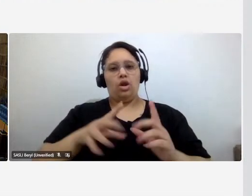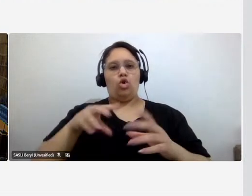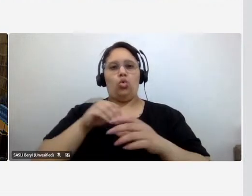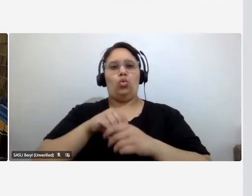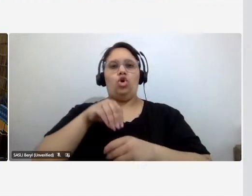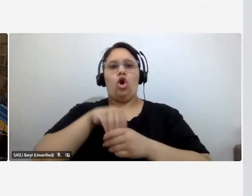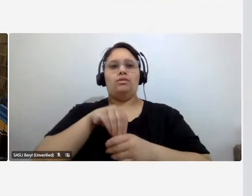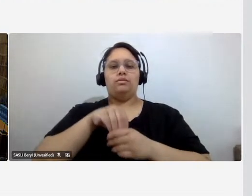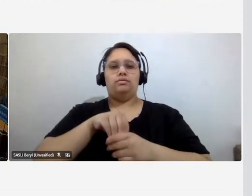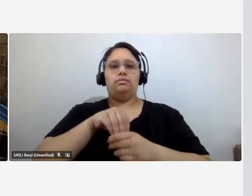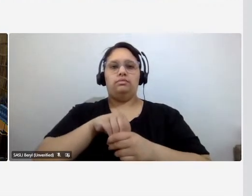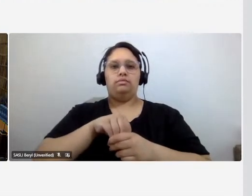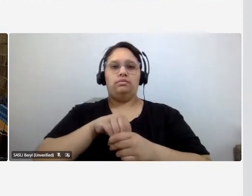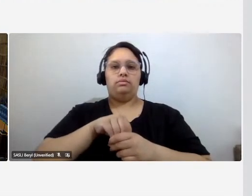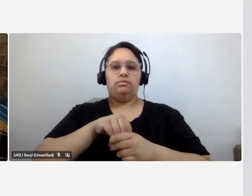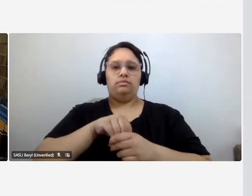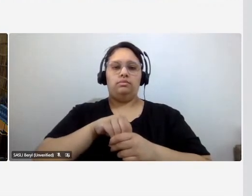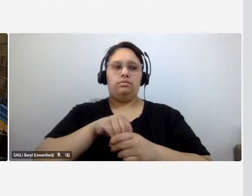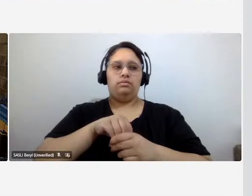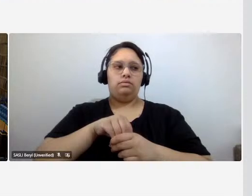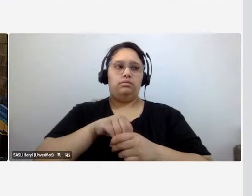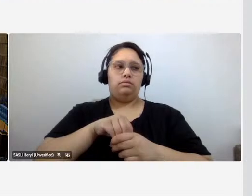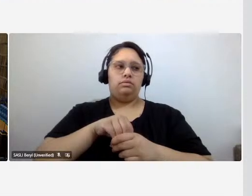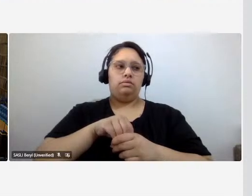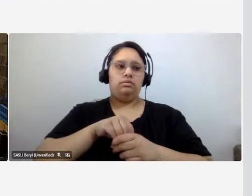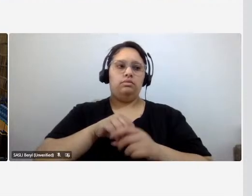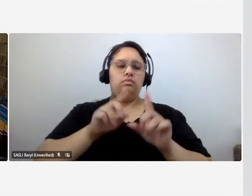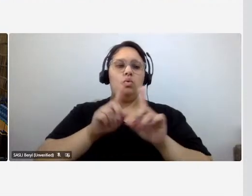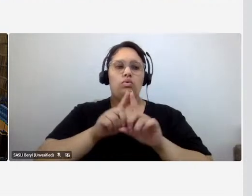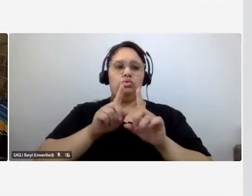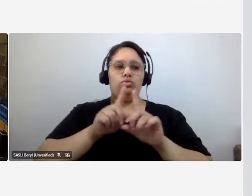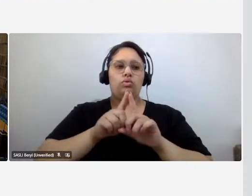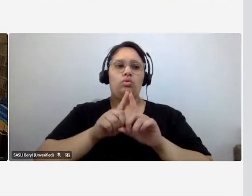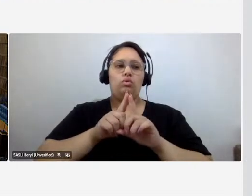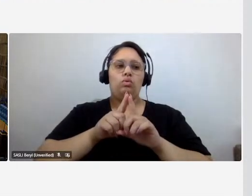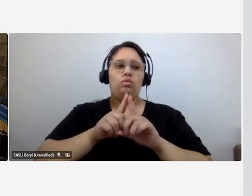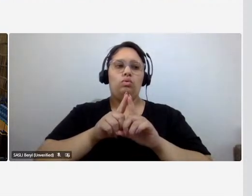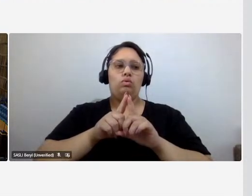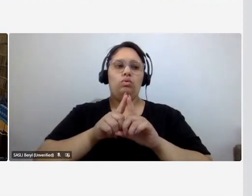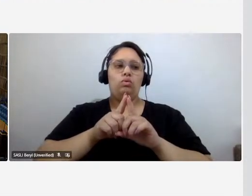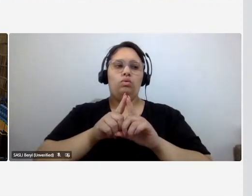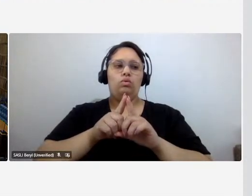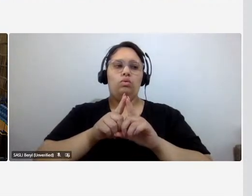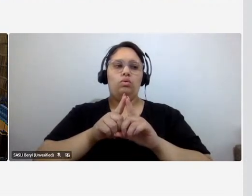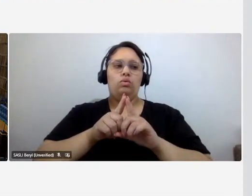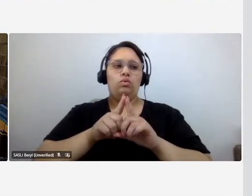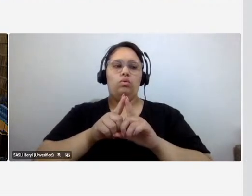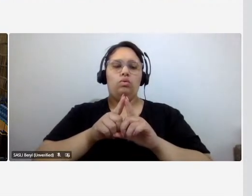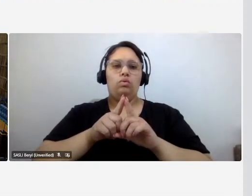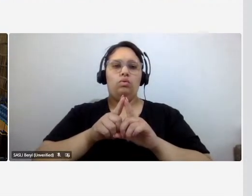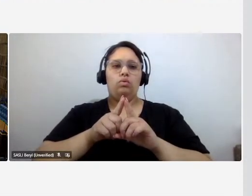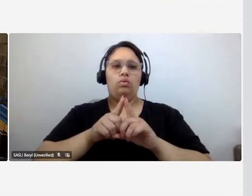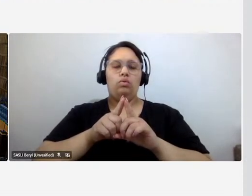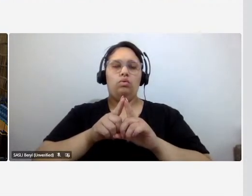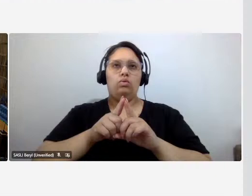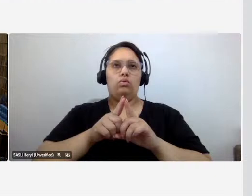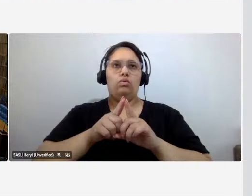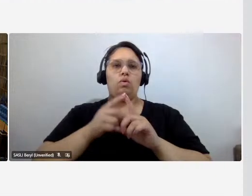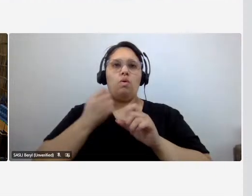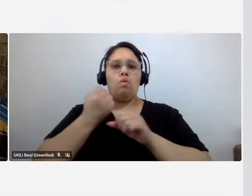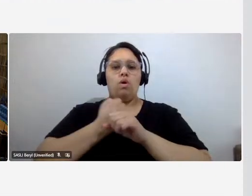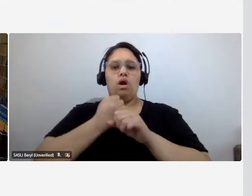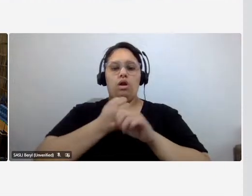content thereof, you know, and also given the state of working